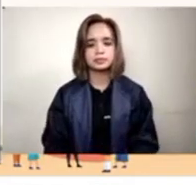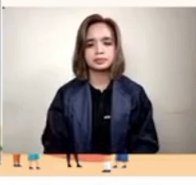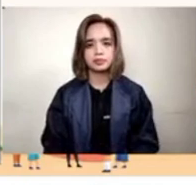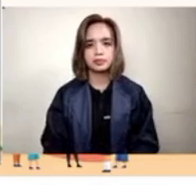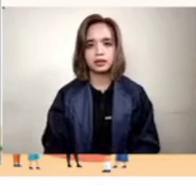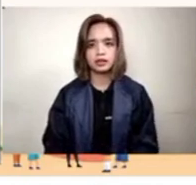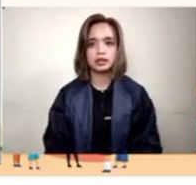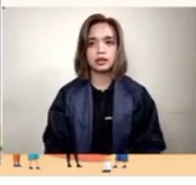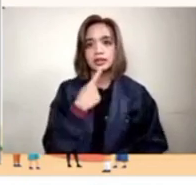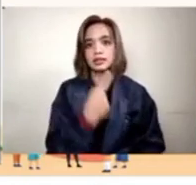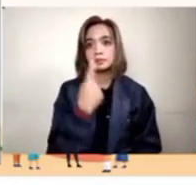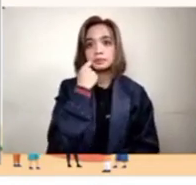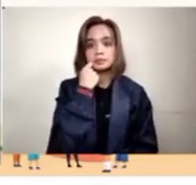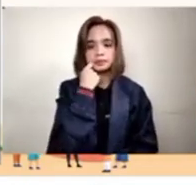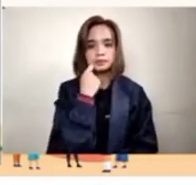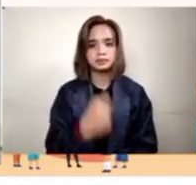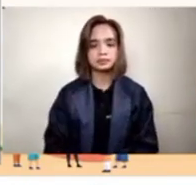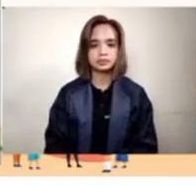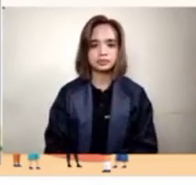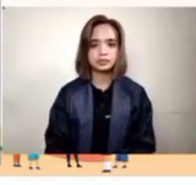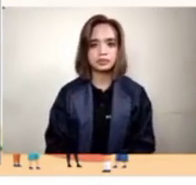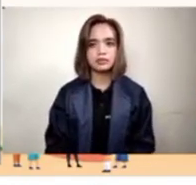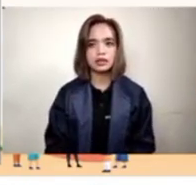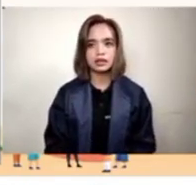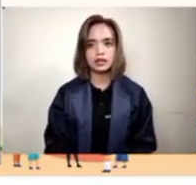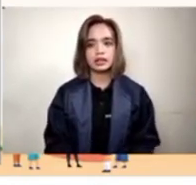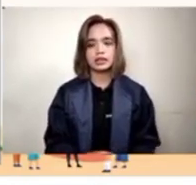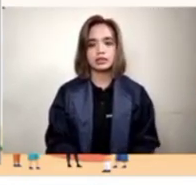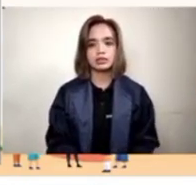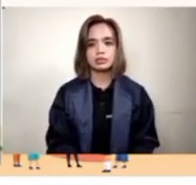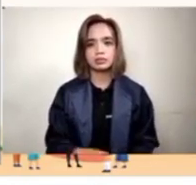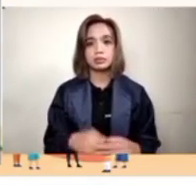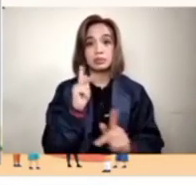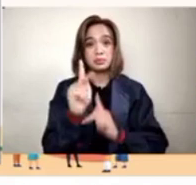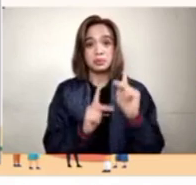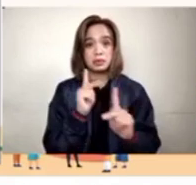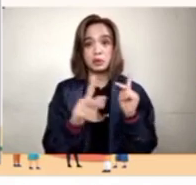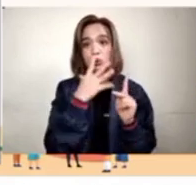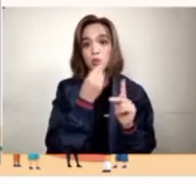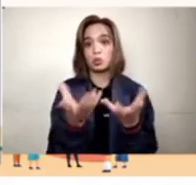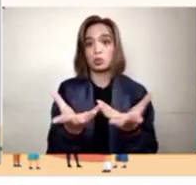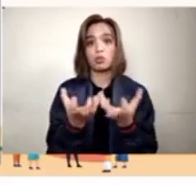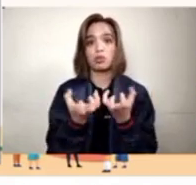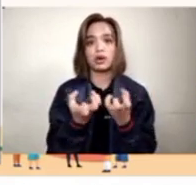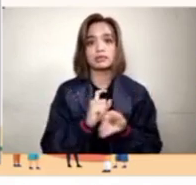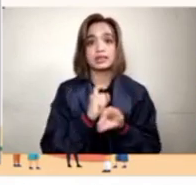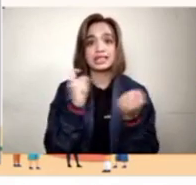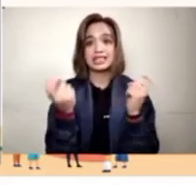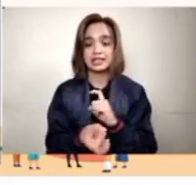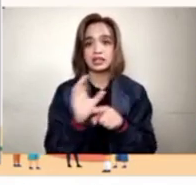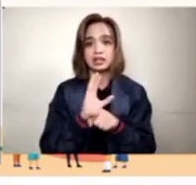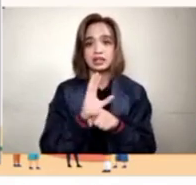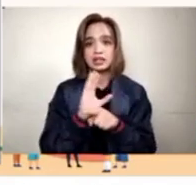for in the career line. As earlier mentioned, individuals seeking change